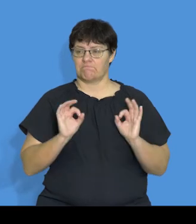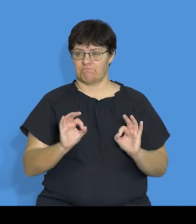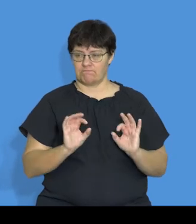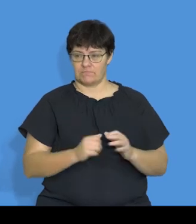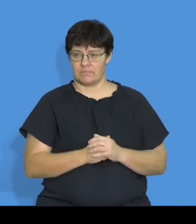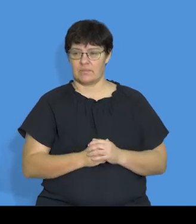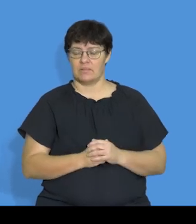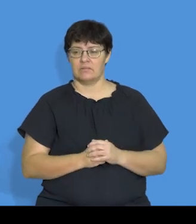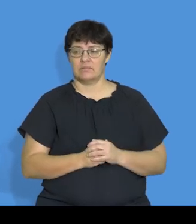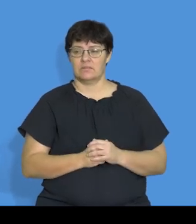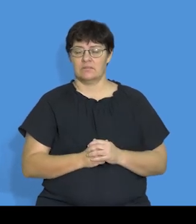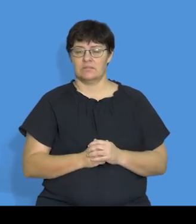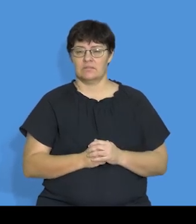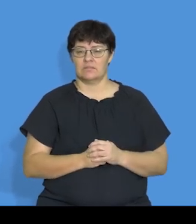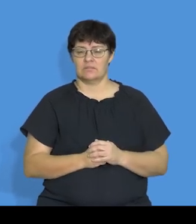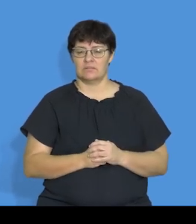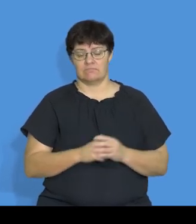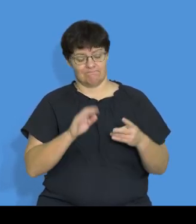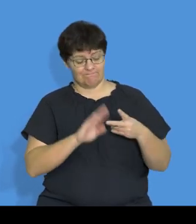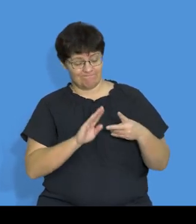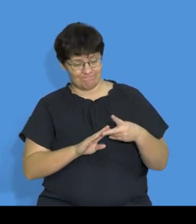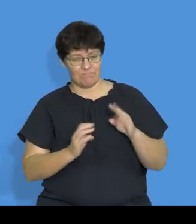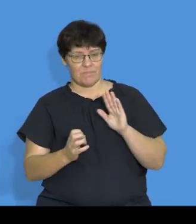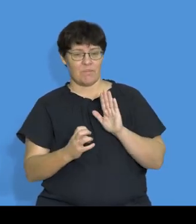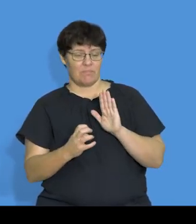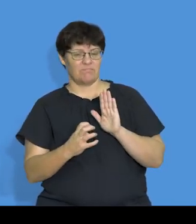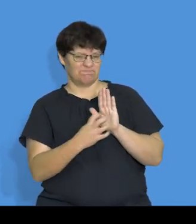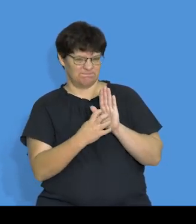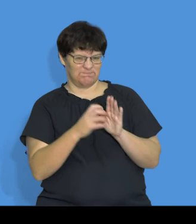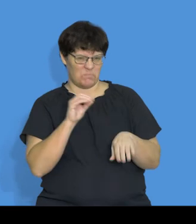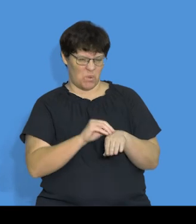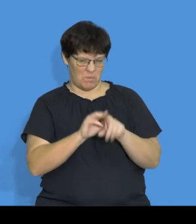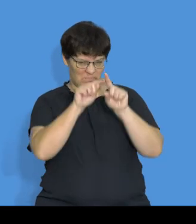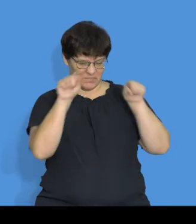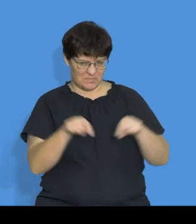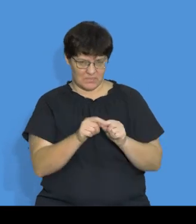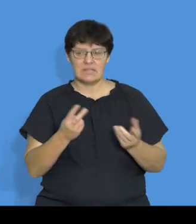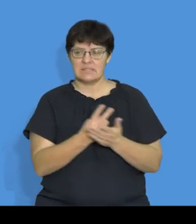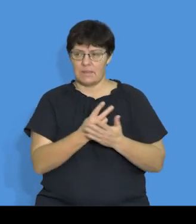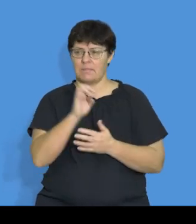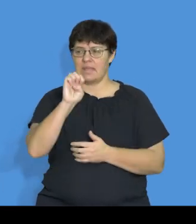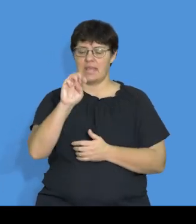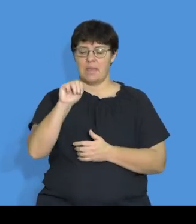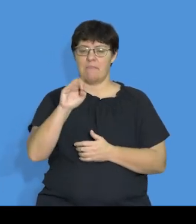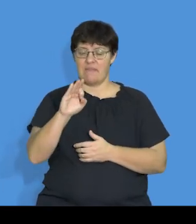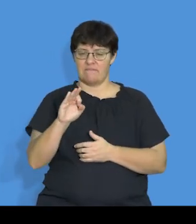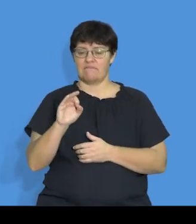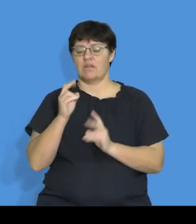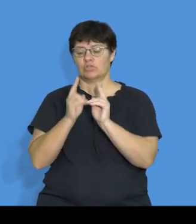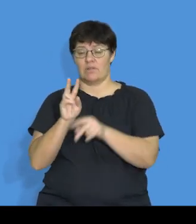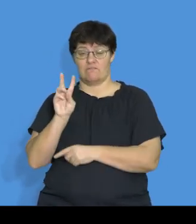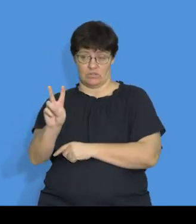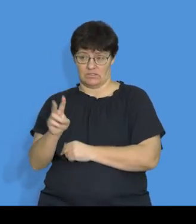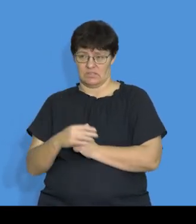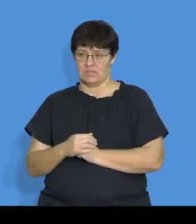Right, now we have another circuit problem. In this case, we're also given the EMF of 12 volts and an